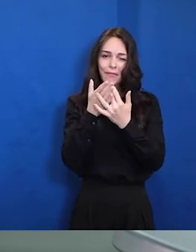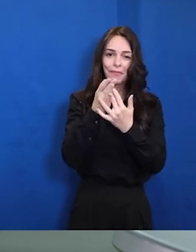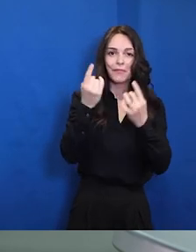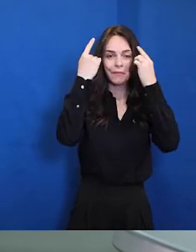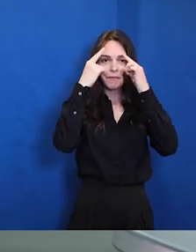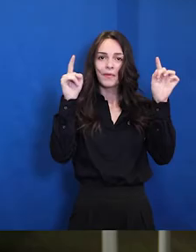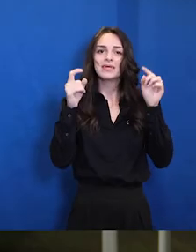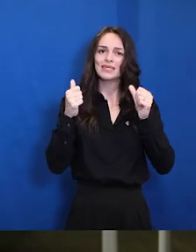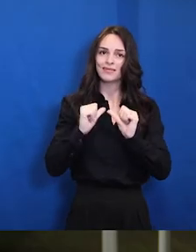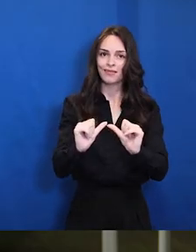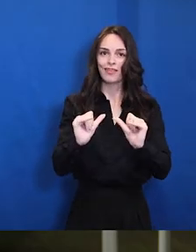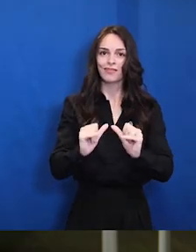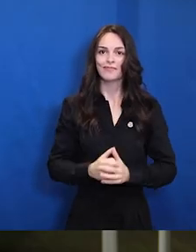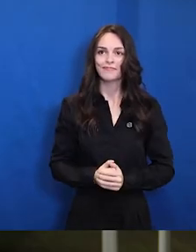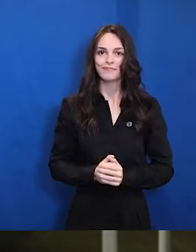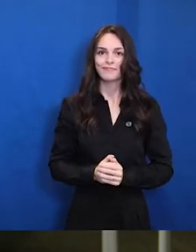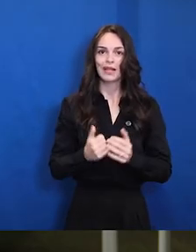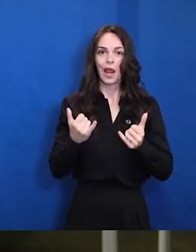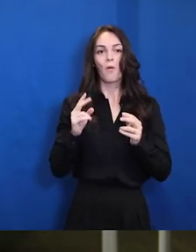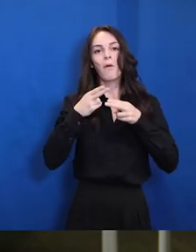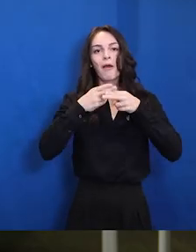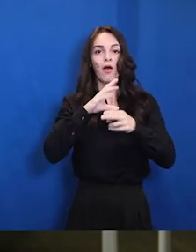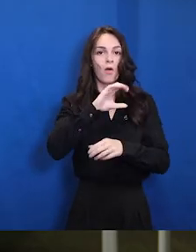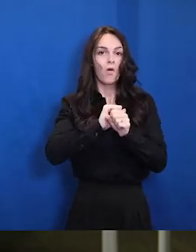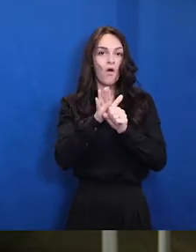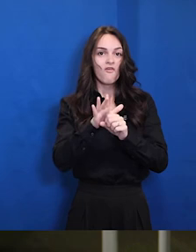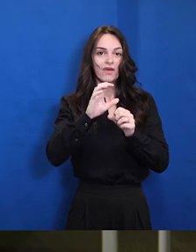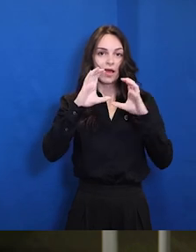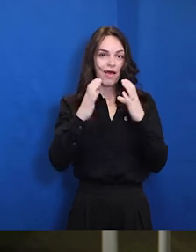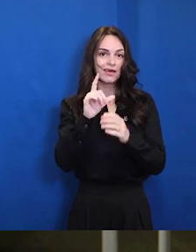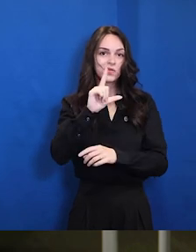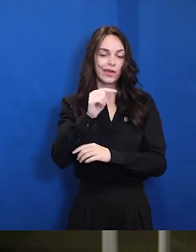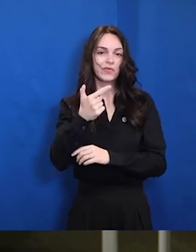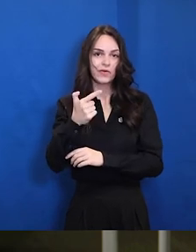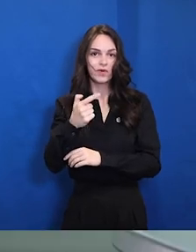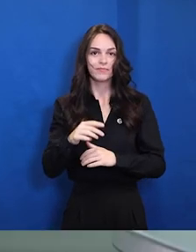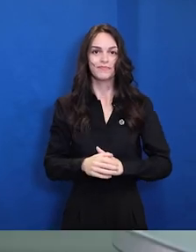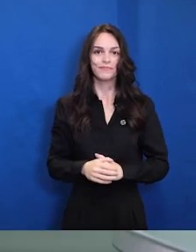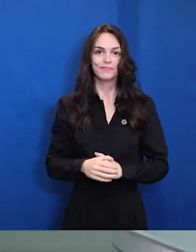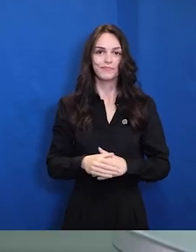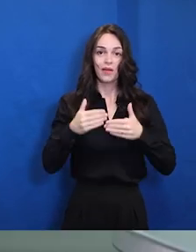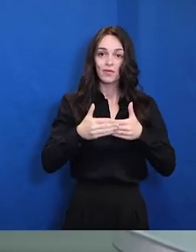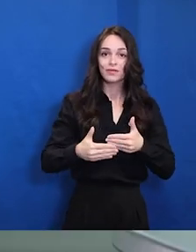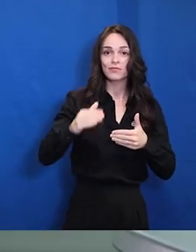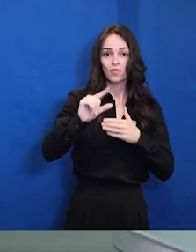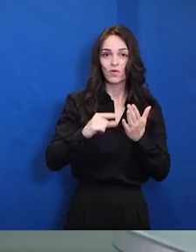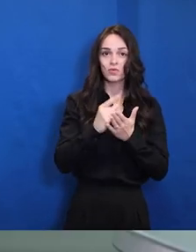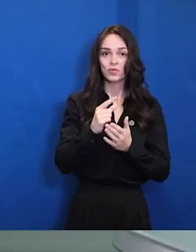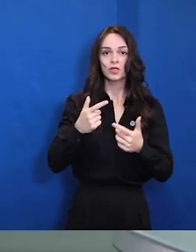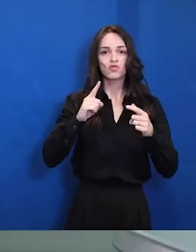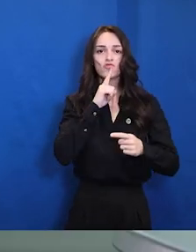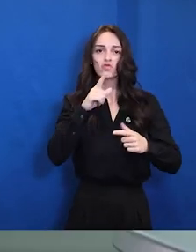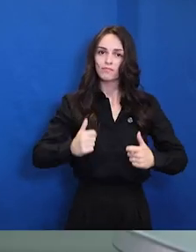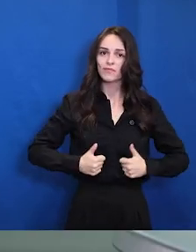difficulties and challenges, we managed to graduate from the COVID class of 2021. The true test of our